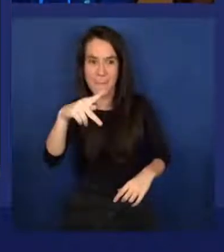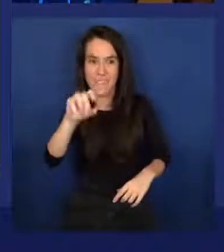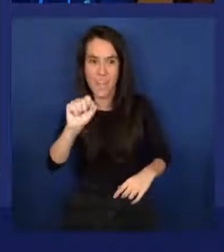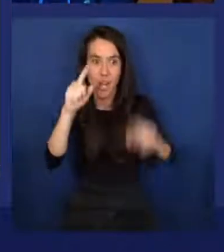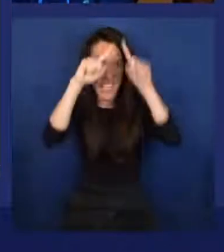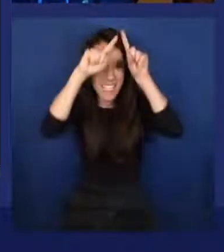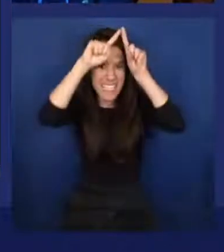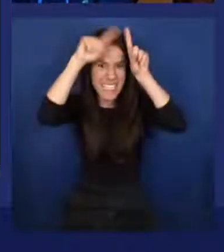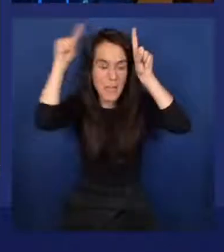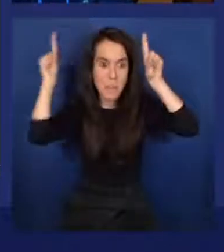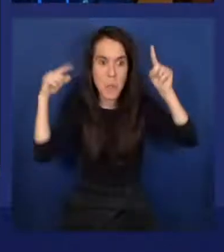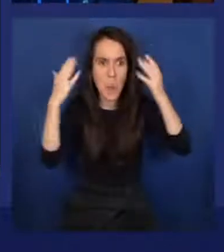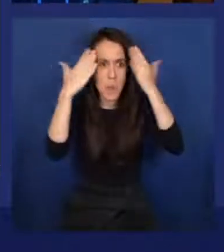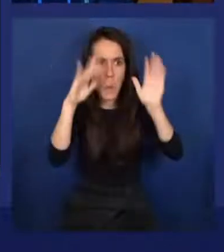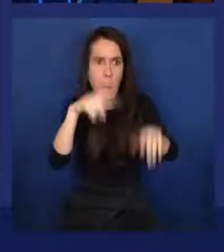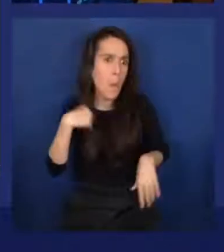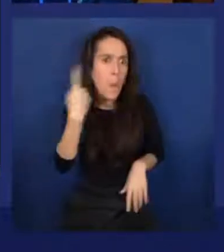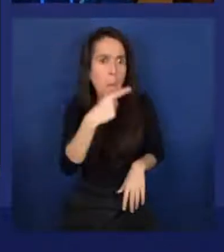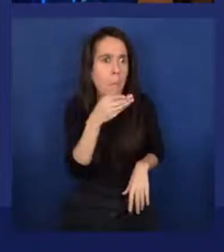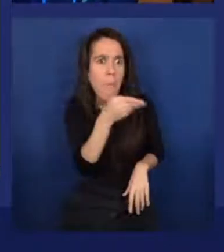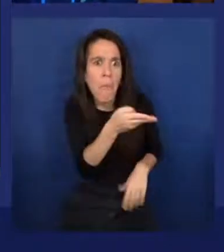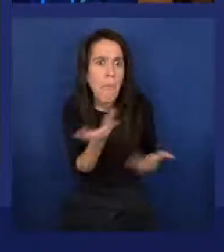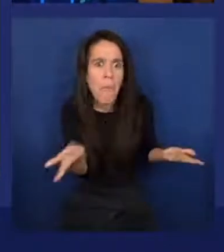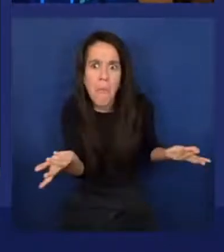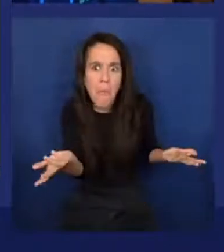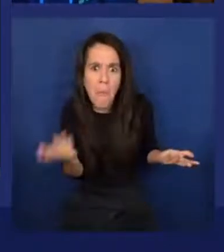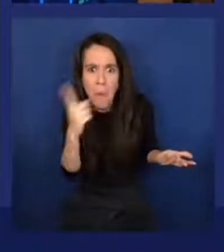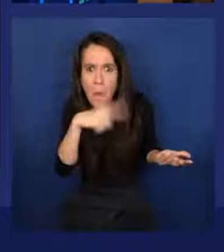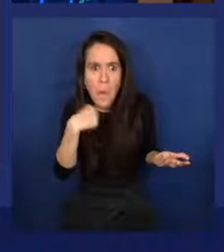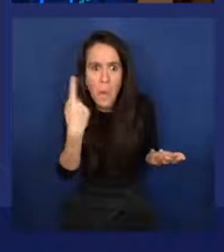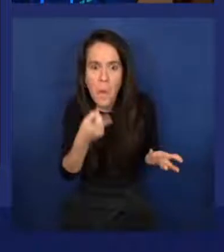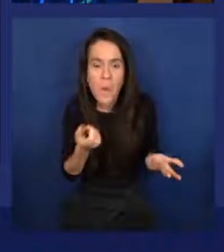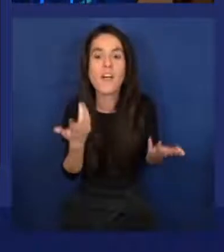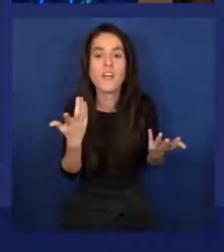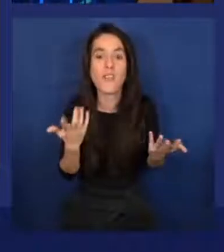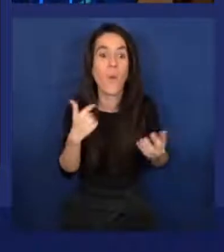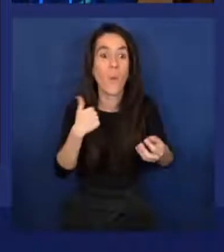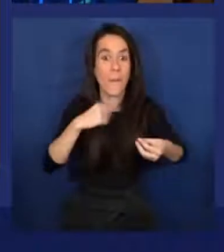want to get an answer to that. And in order to do so, we're going to build